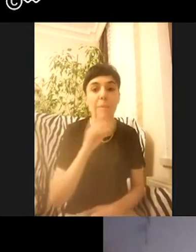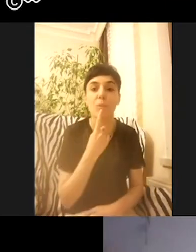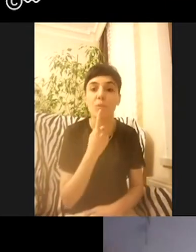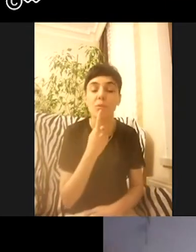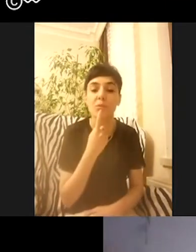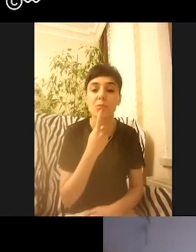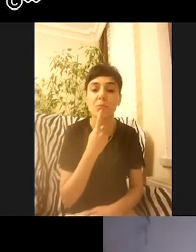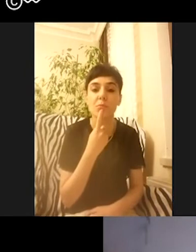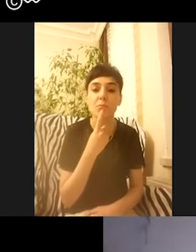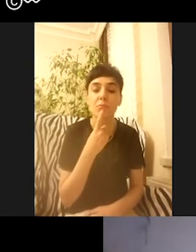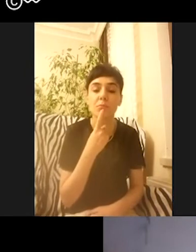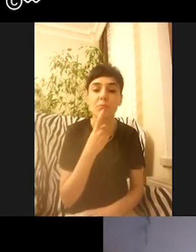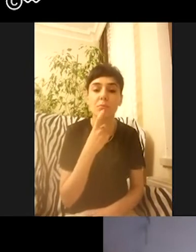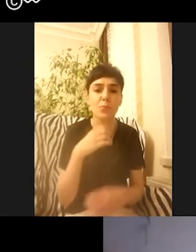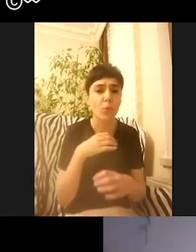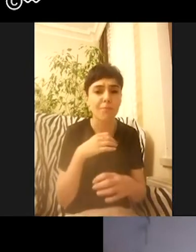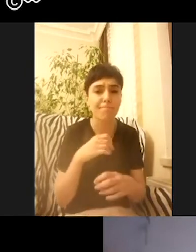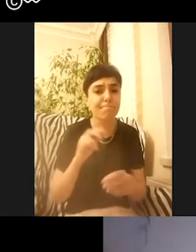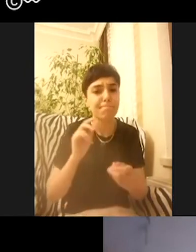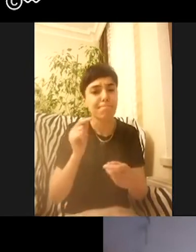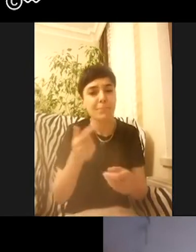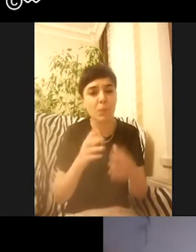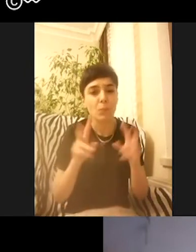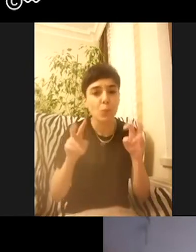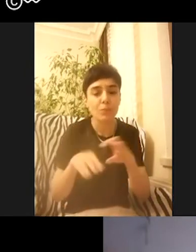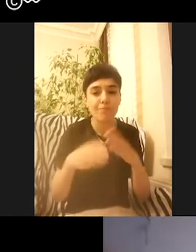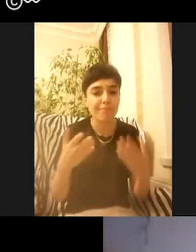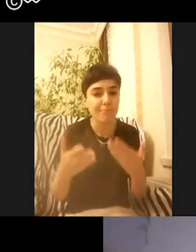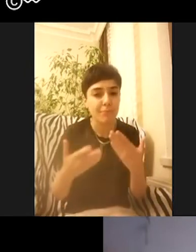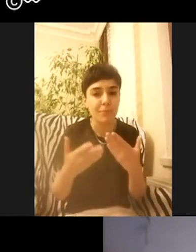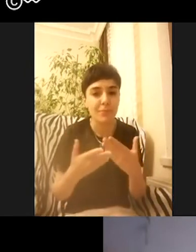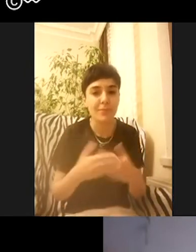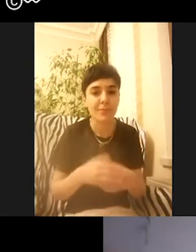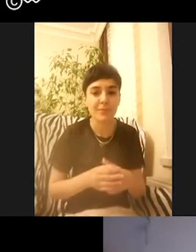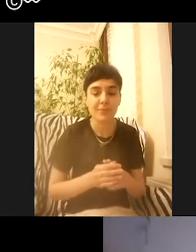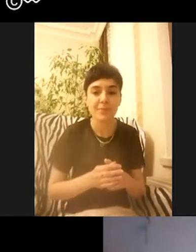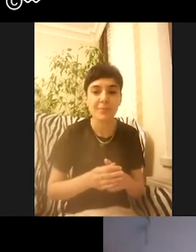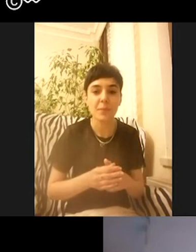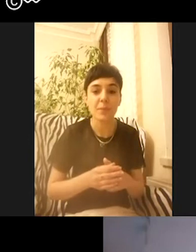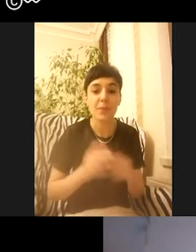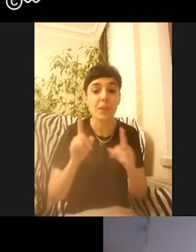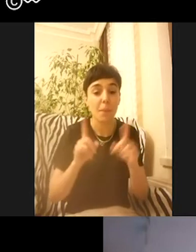No. It is a little bit slow, the connection, I think. I see, yeah.